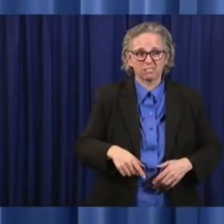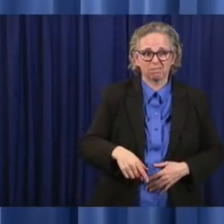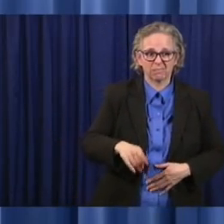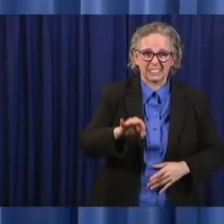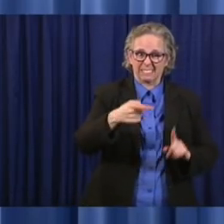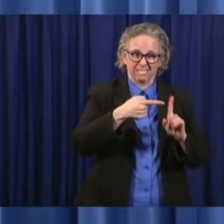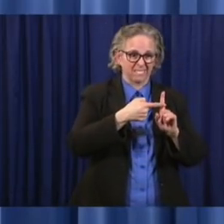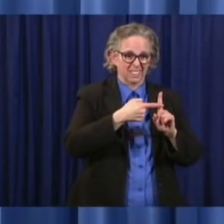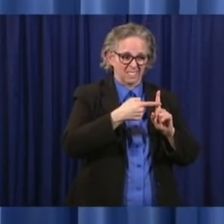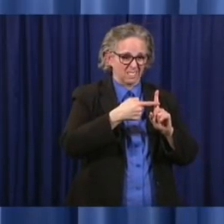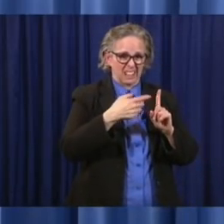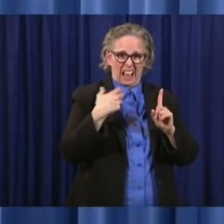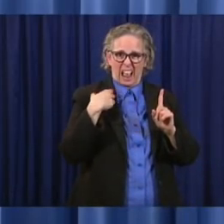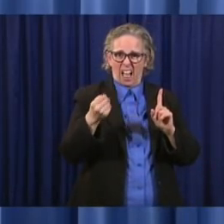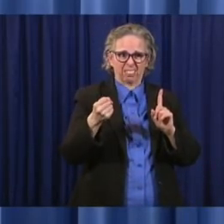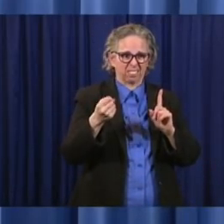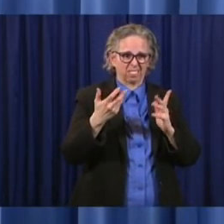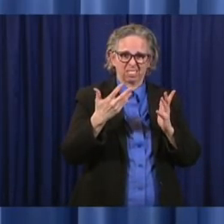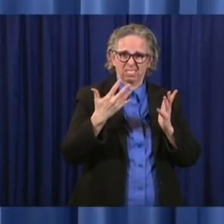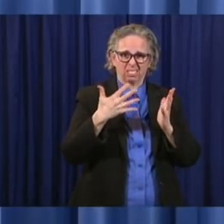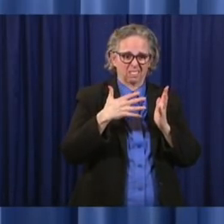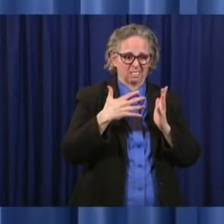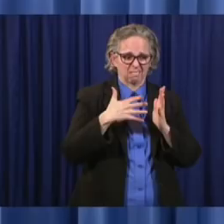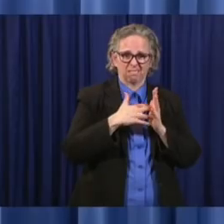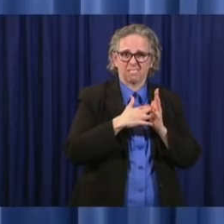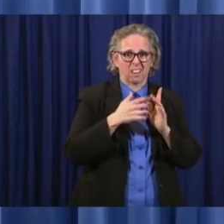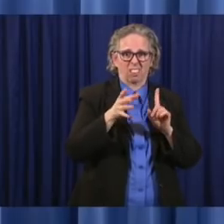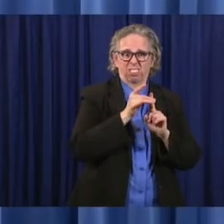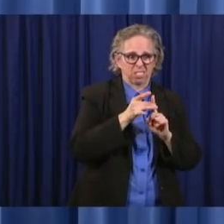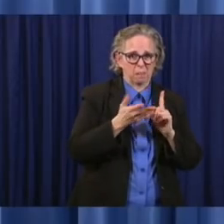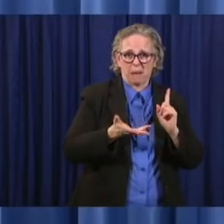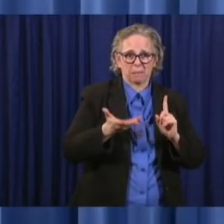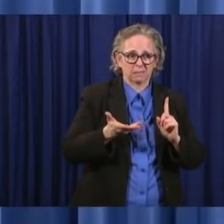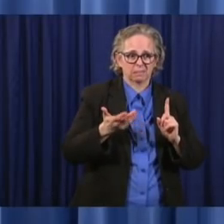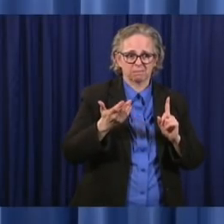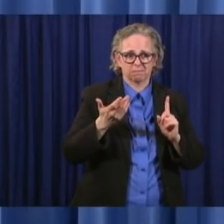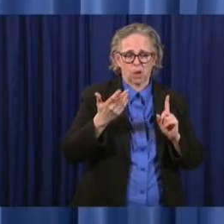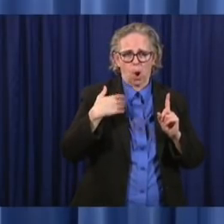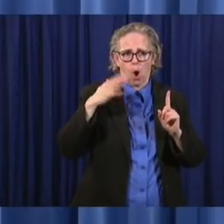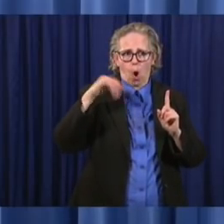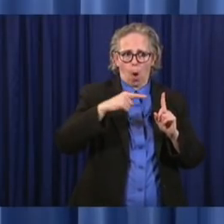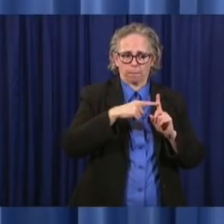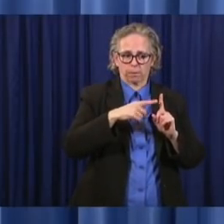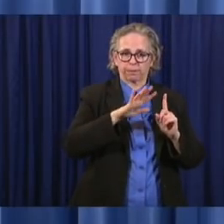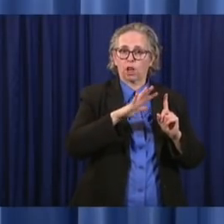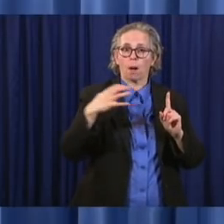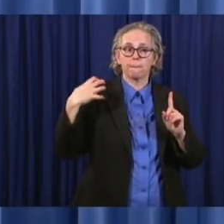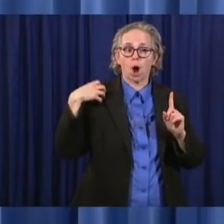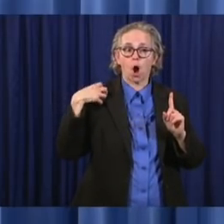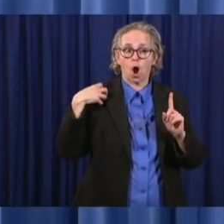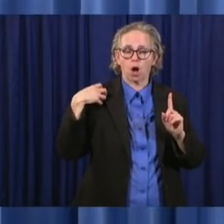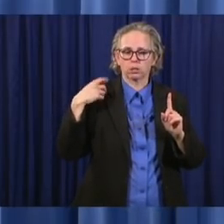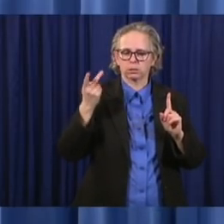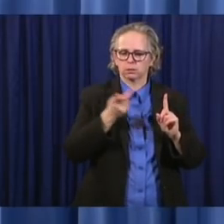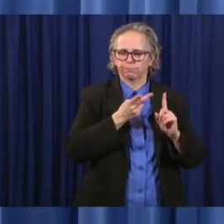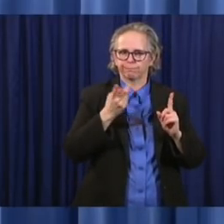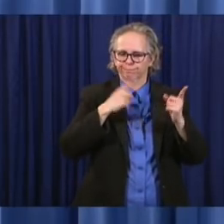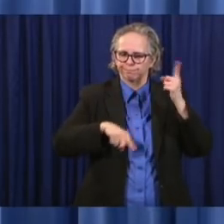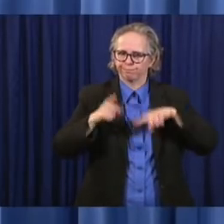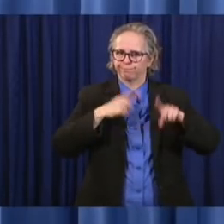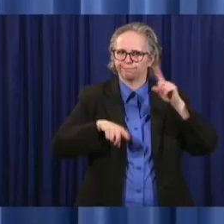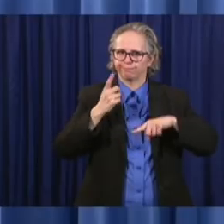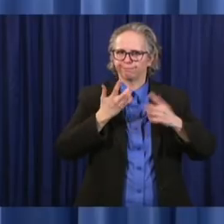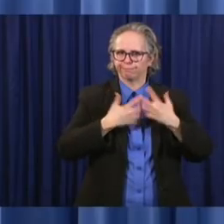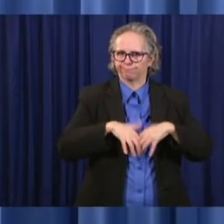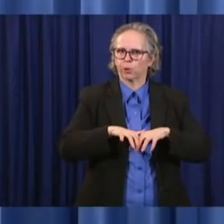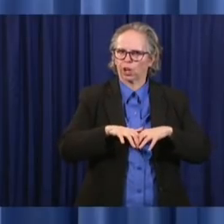compromised, that's something we would hope would get worked out between the employer and the employee, that person could be put in some position,